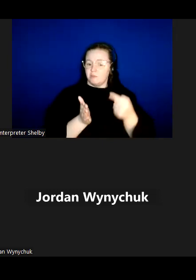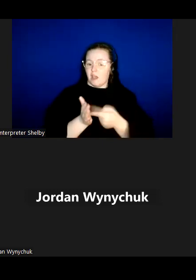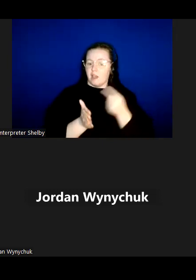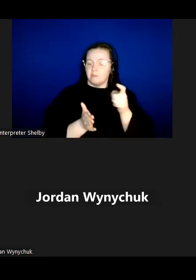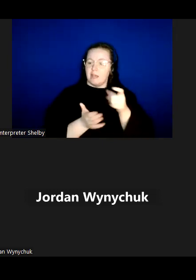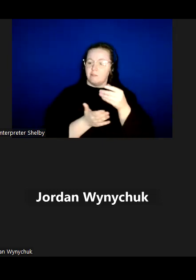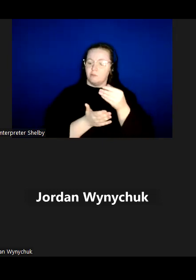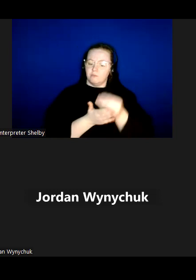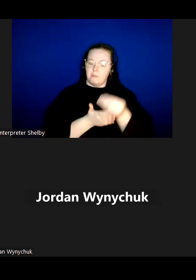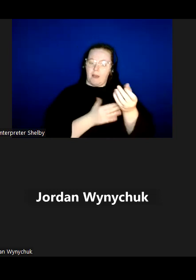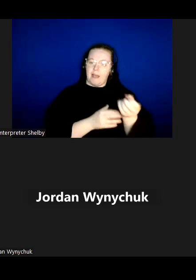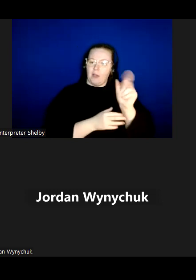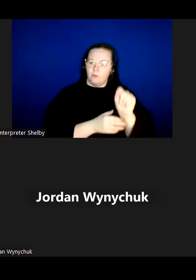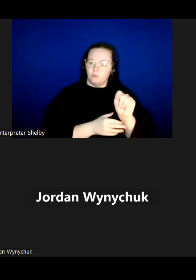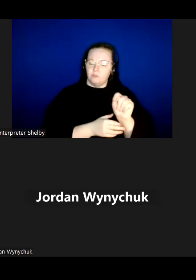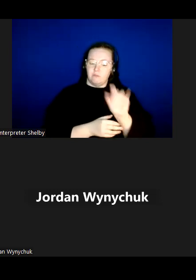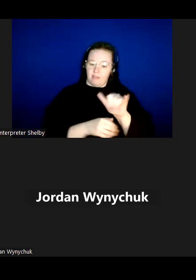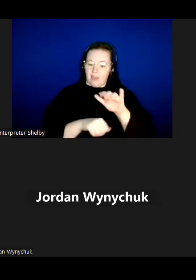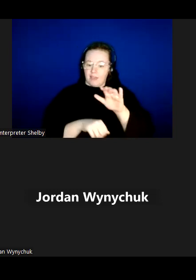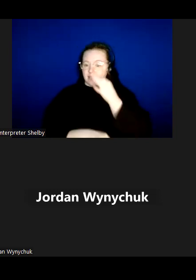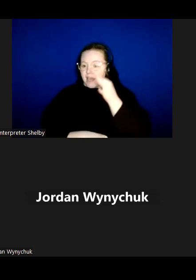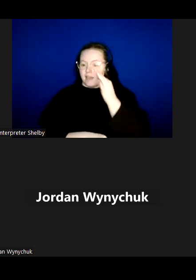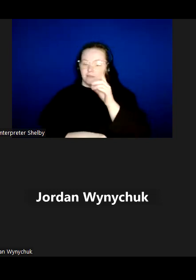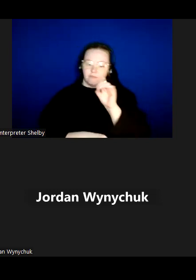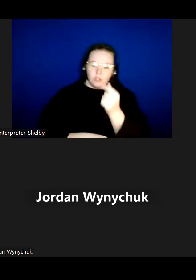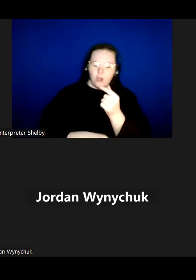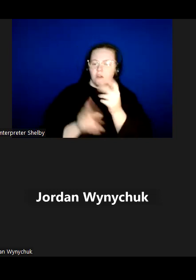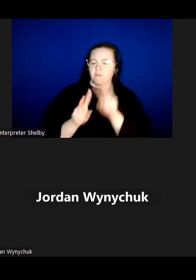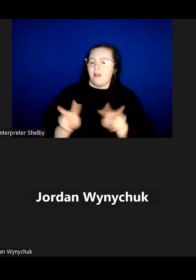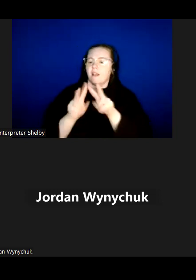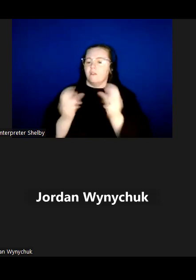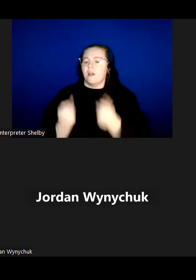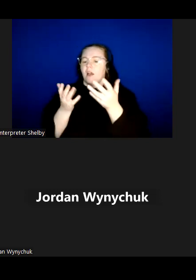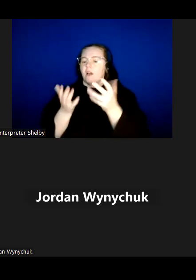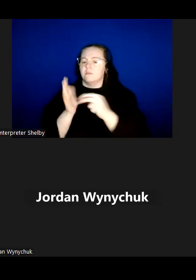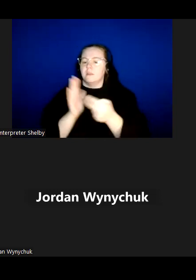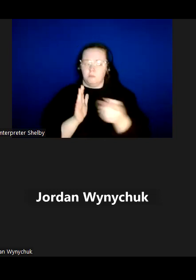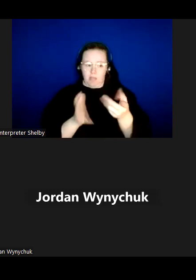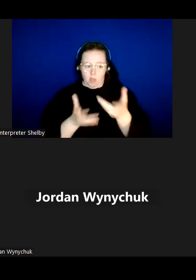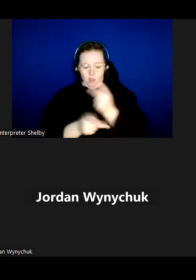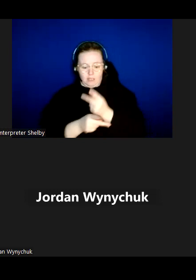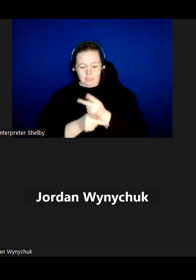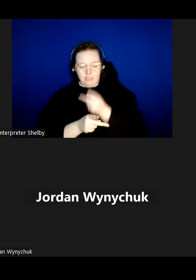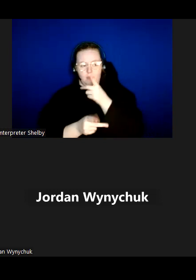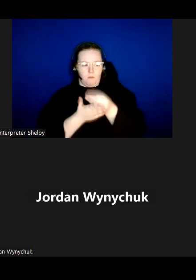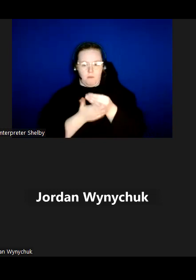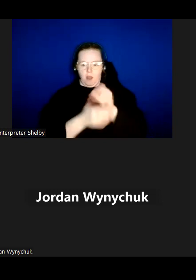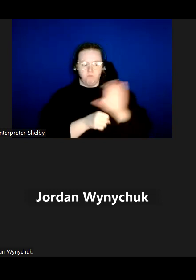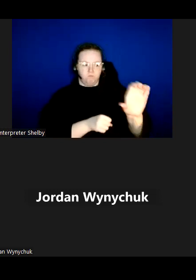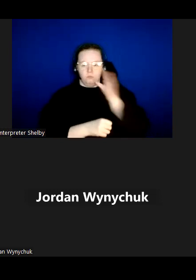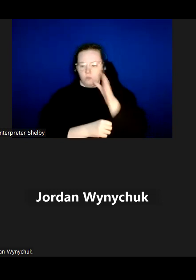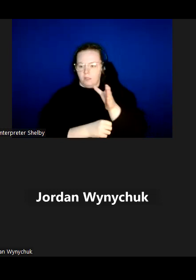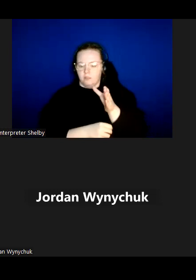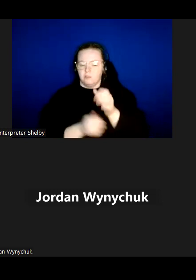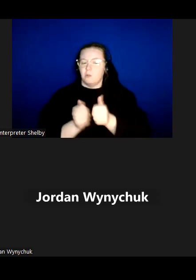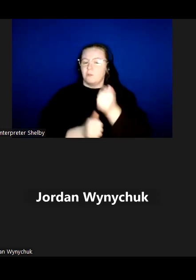the value of the cat or the dog or the pet. So the most recent case we have on this